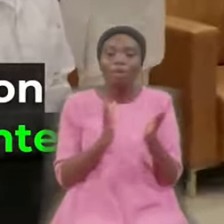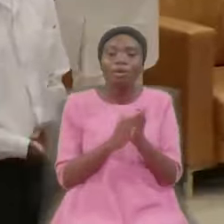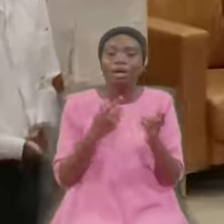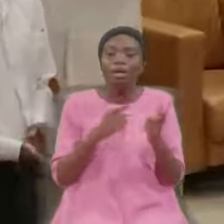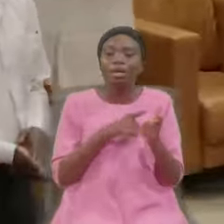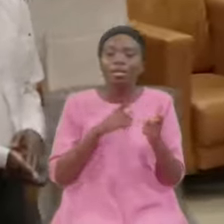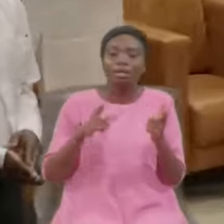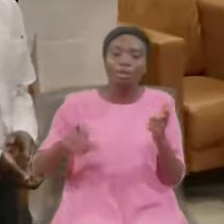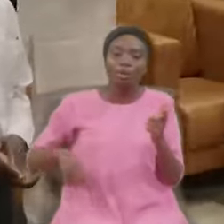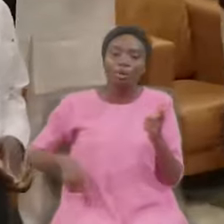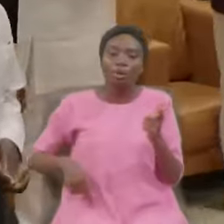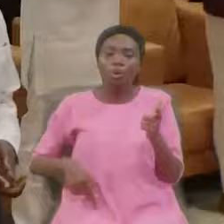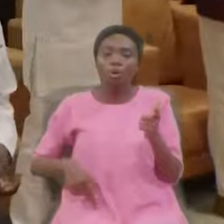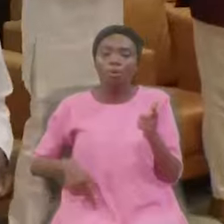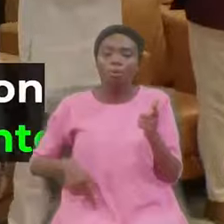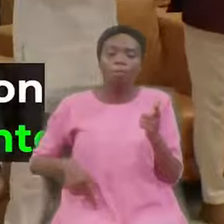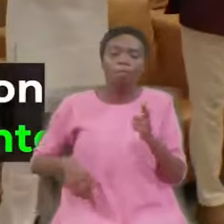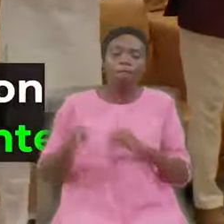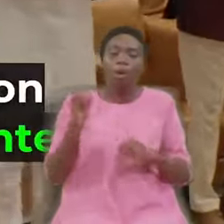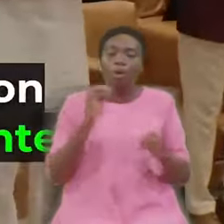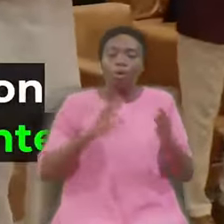King!